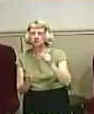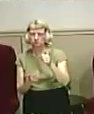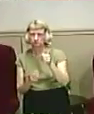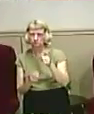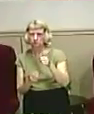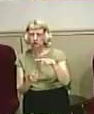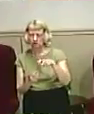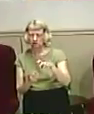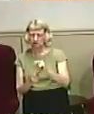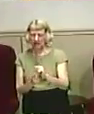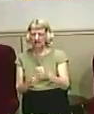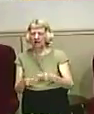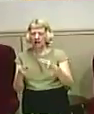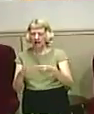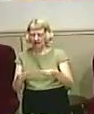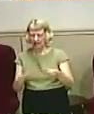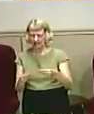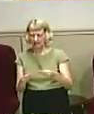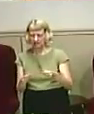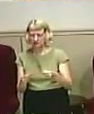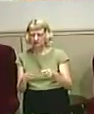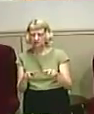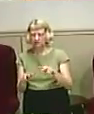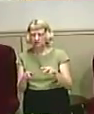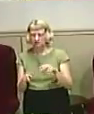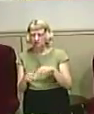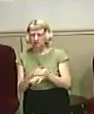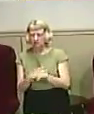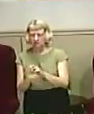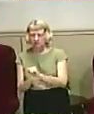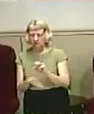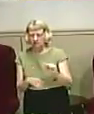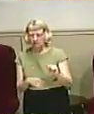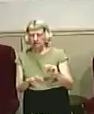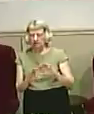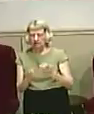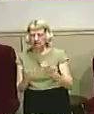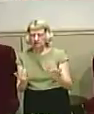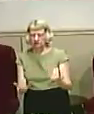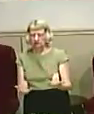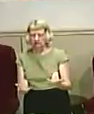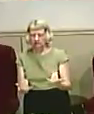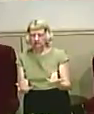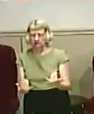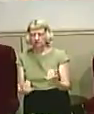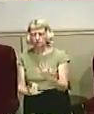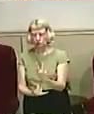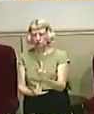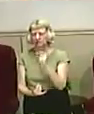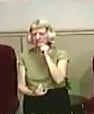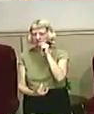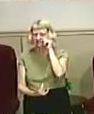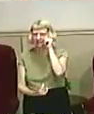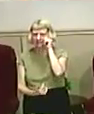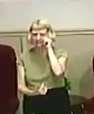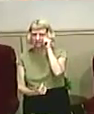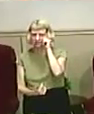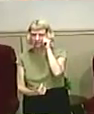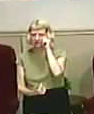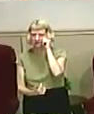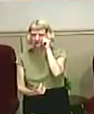Penn Highlands and walked into Sunday school today, and there was four teens sitting there. And I